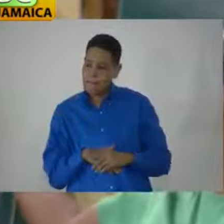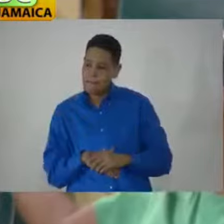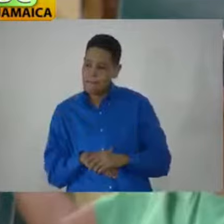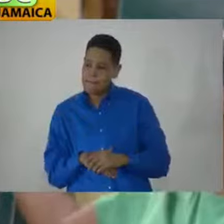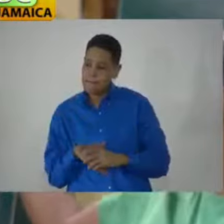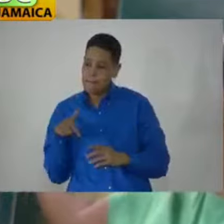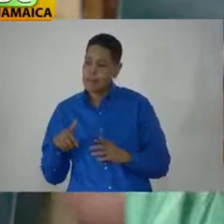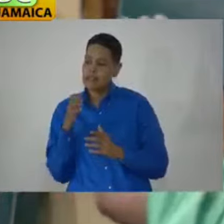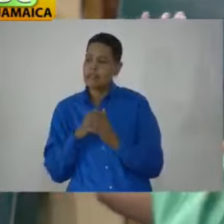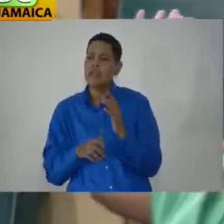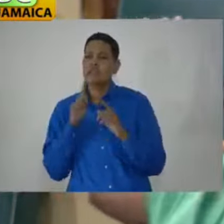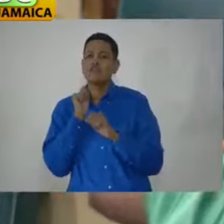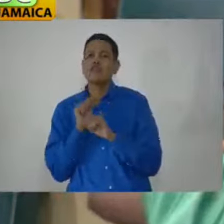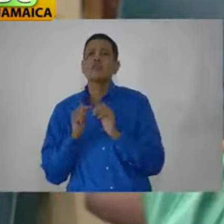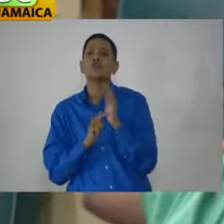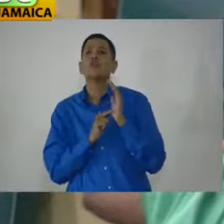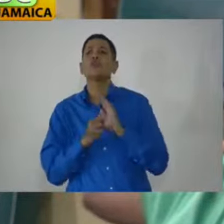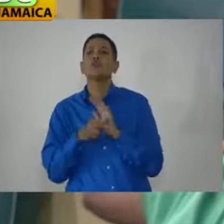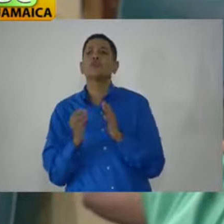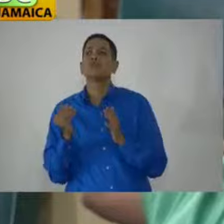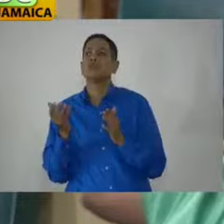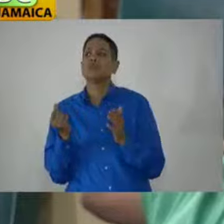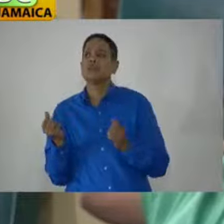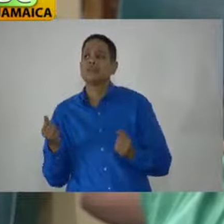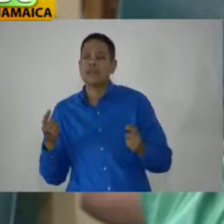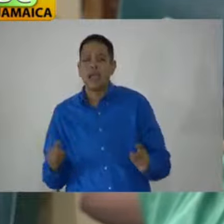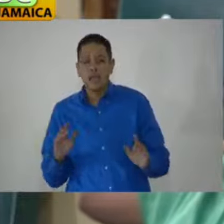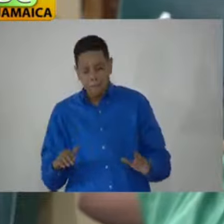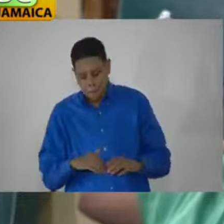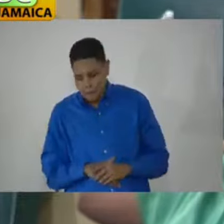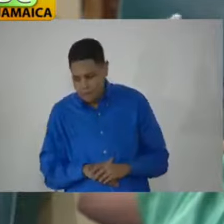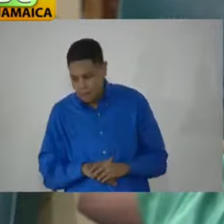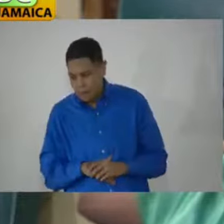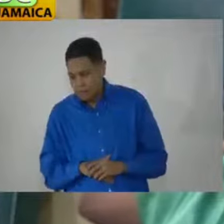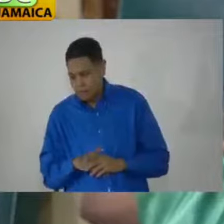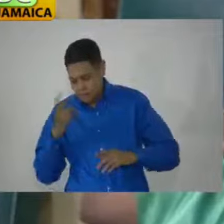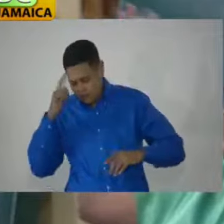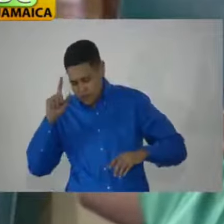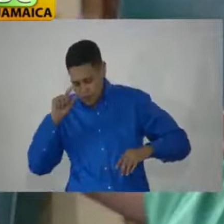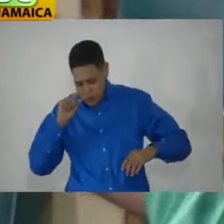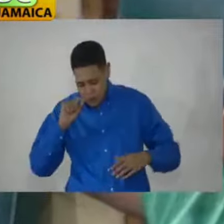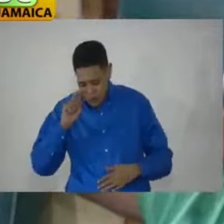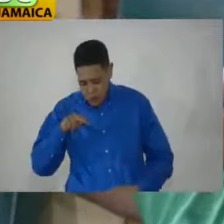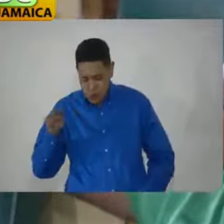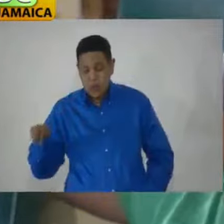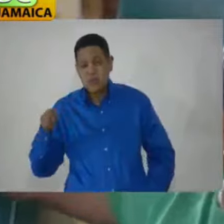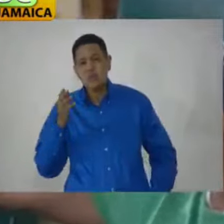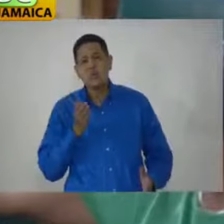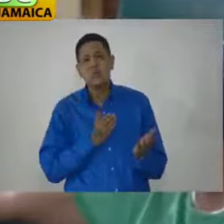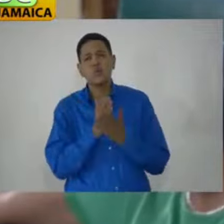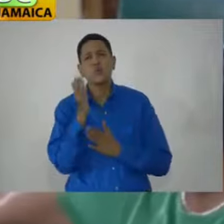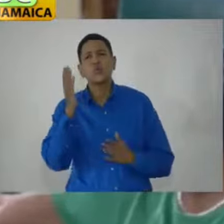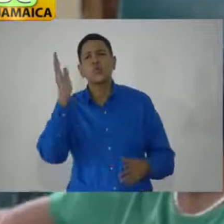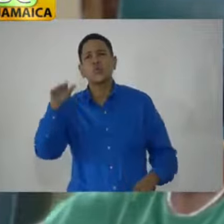this section shows the revision of salaries for the 2022